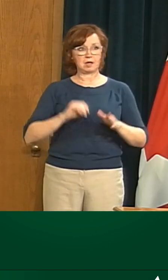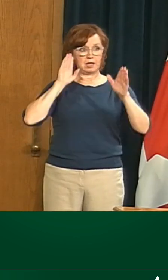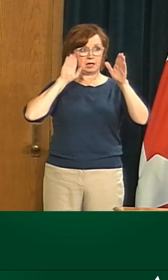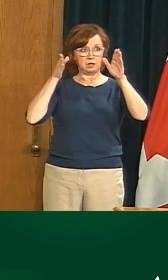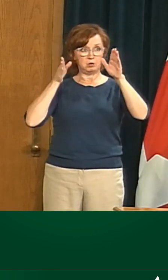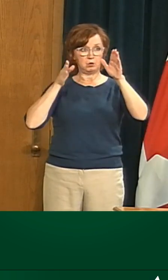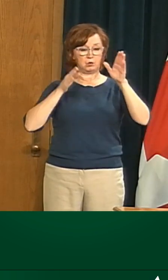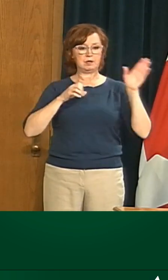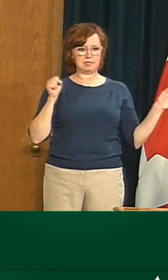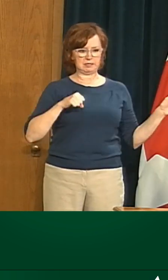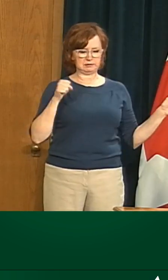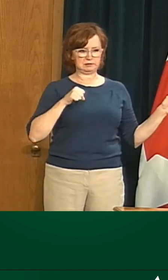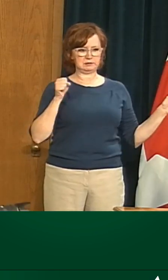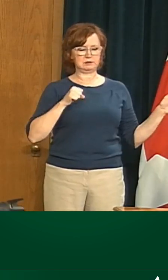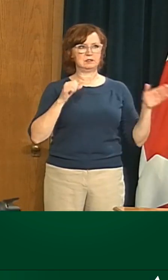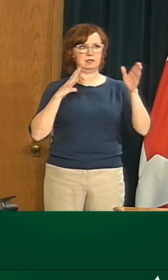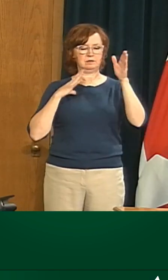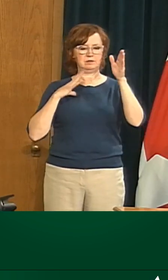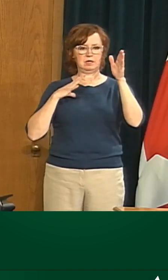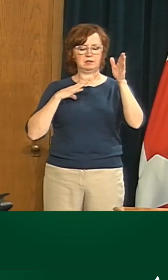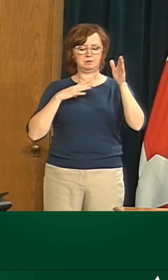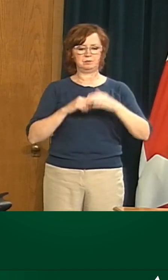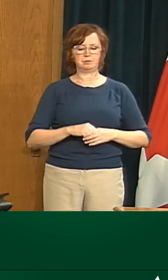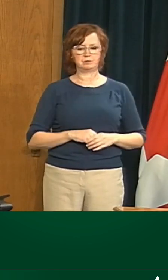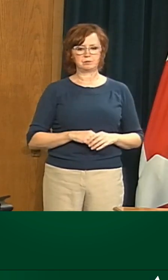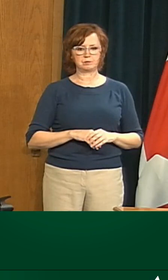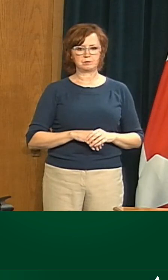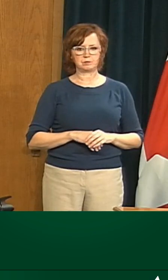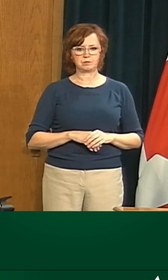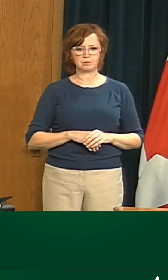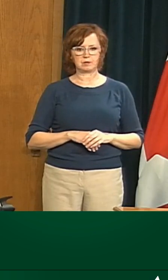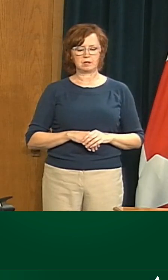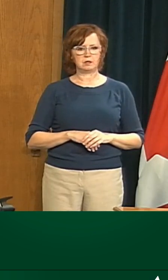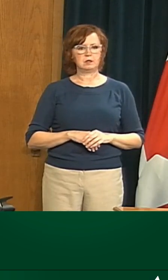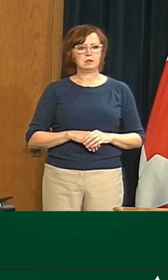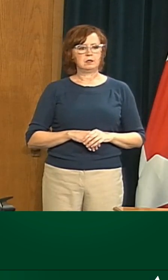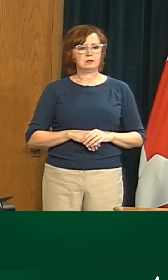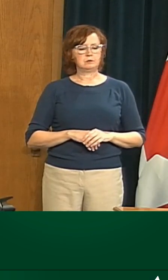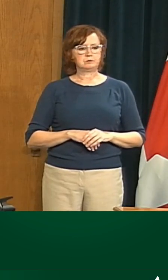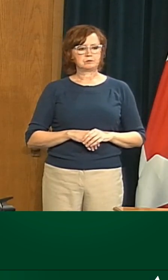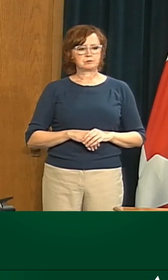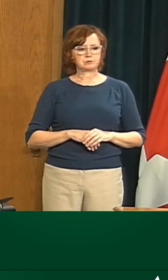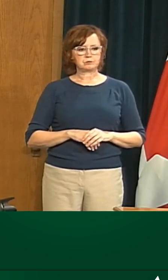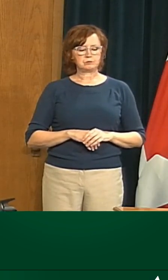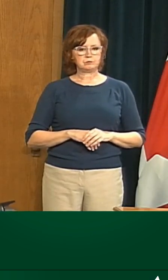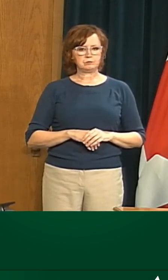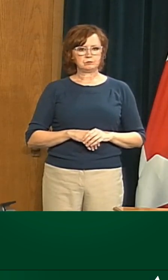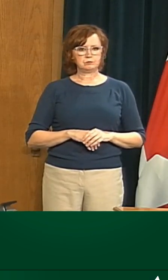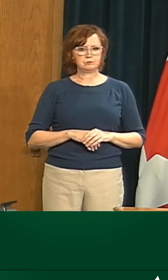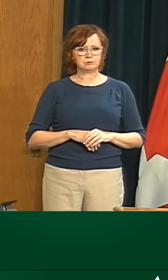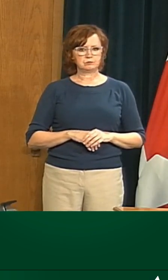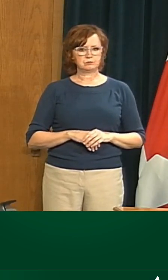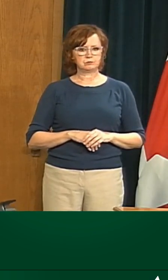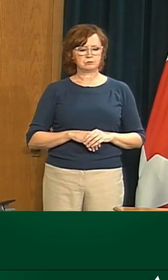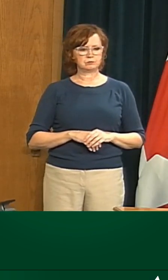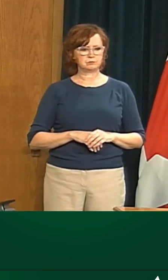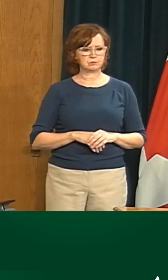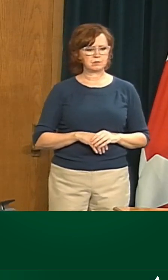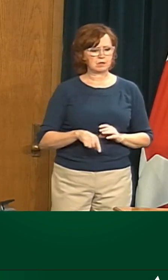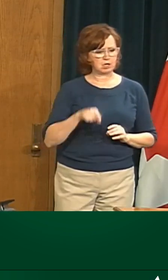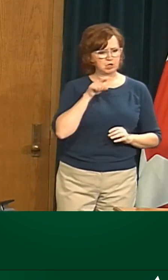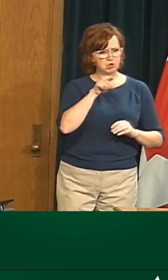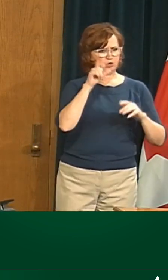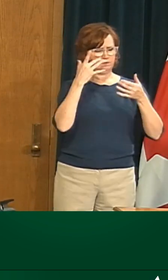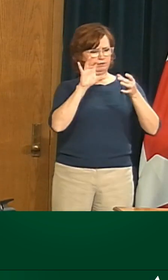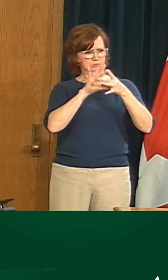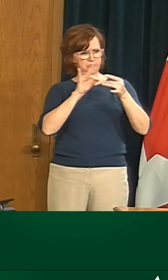Hello? Yes, we got you, Bonnie. Yeah, okay, thank you. You've noted that aggressive testing is key to this strategy, but